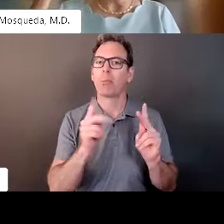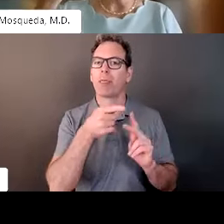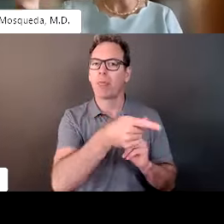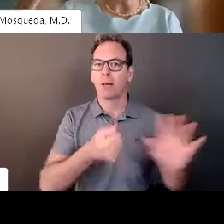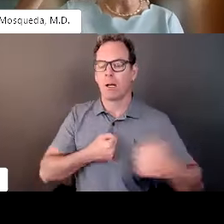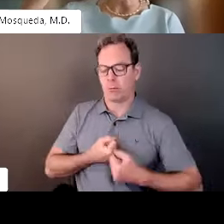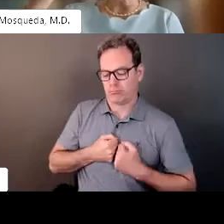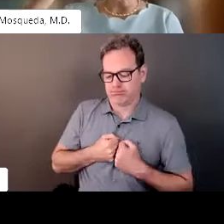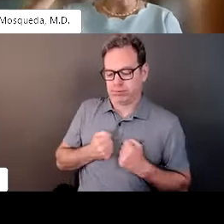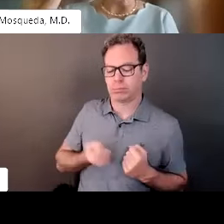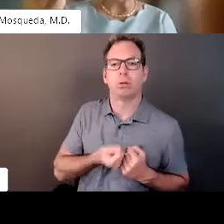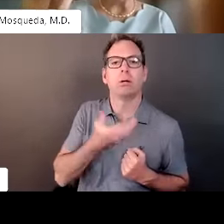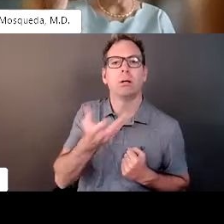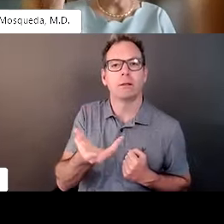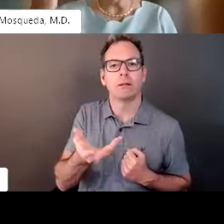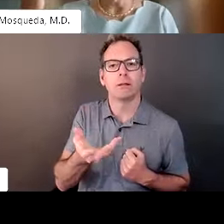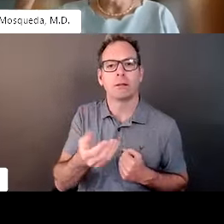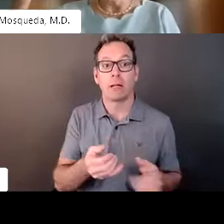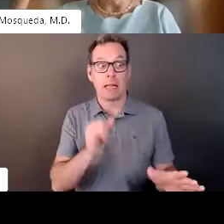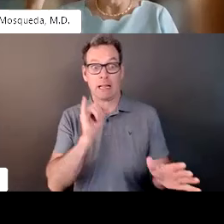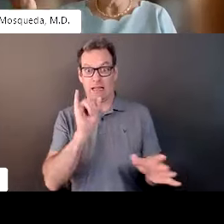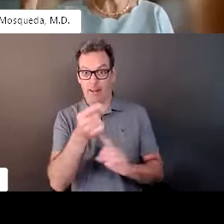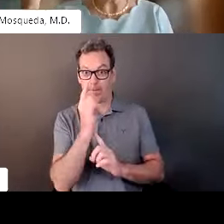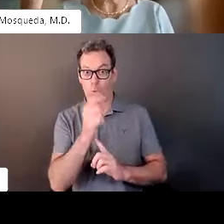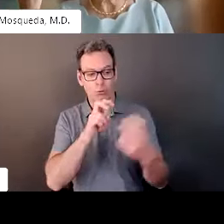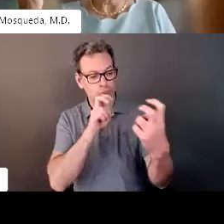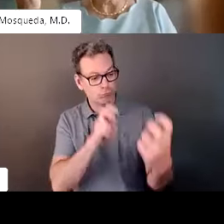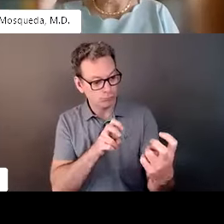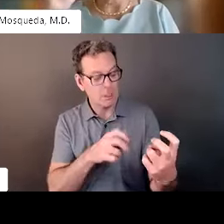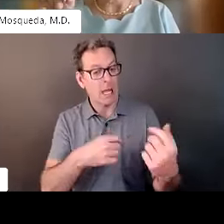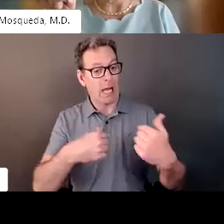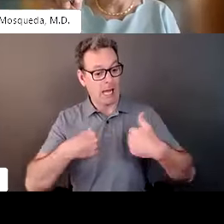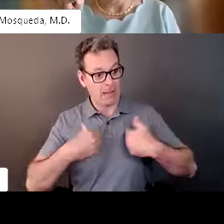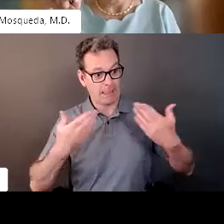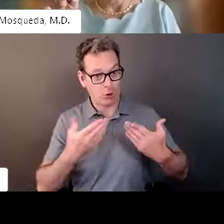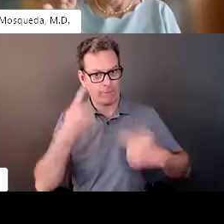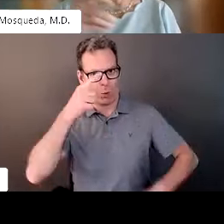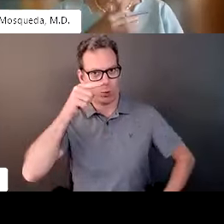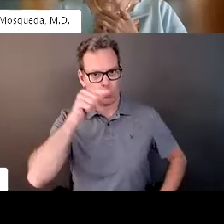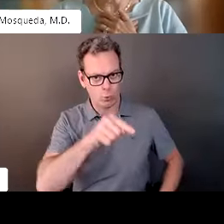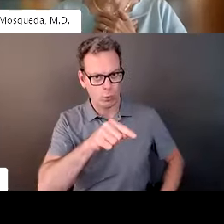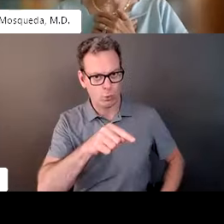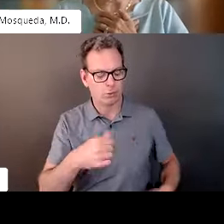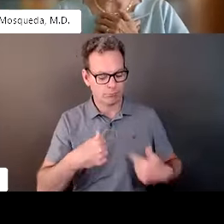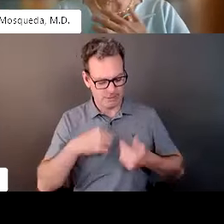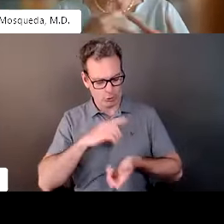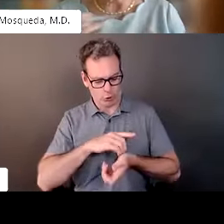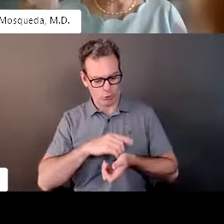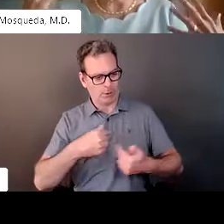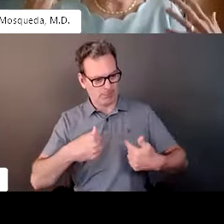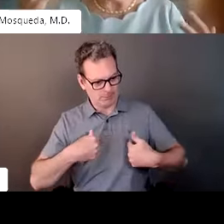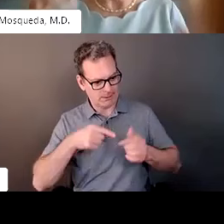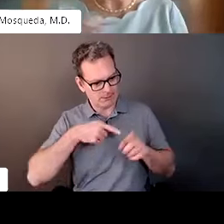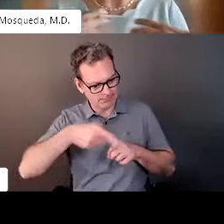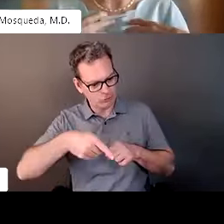do is let that person know that at that moment, the only reason I exist is for them. And it has to come